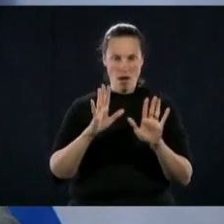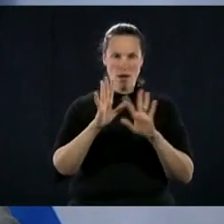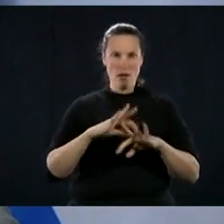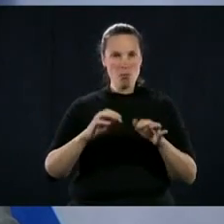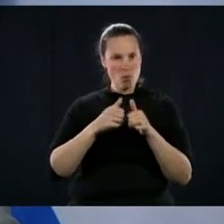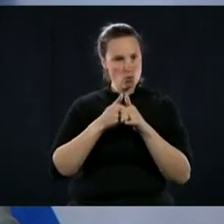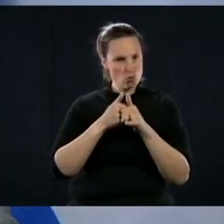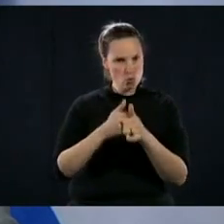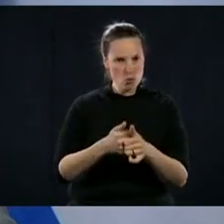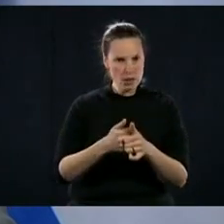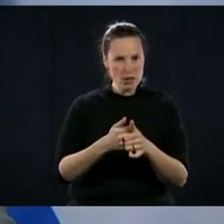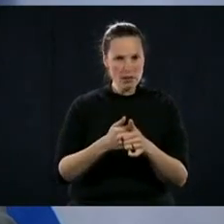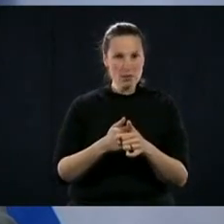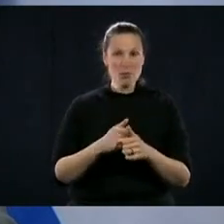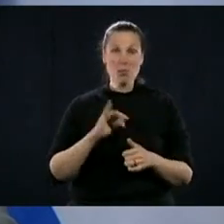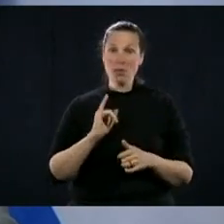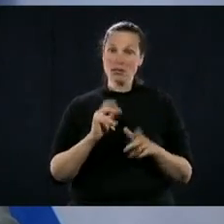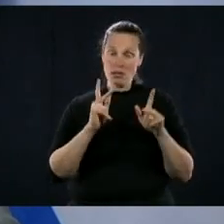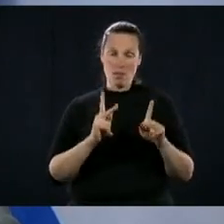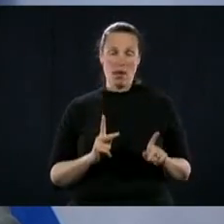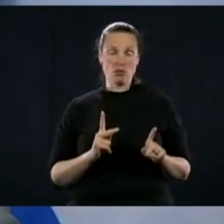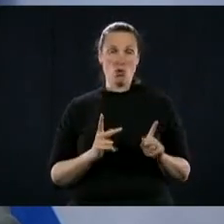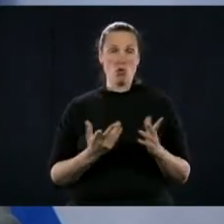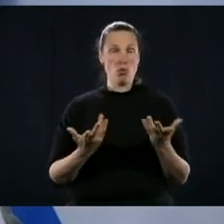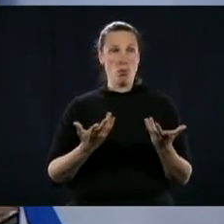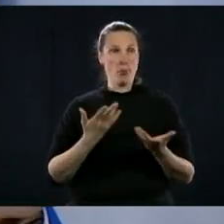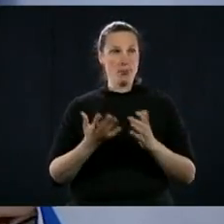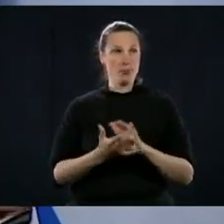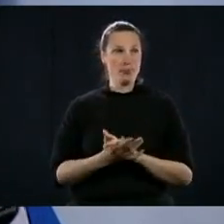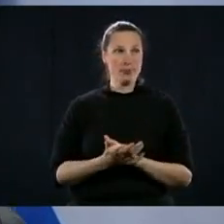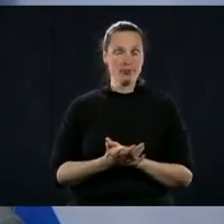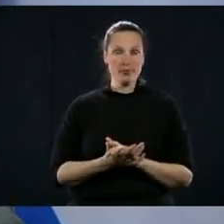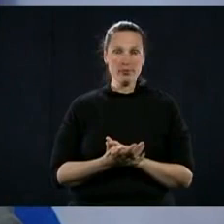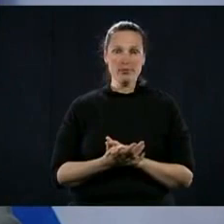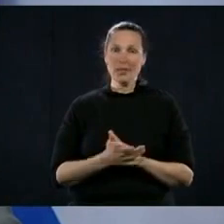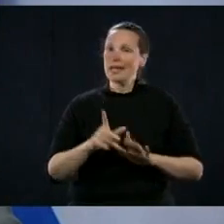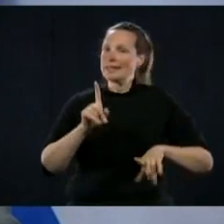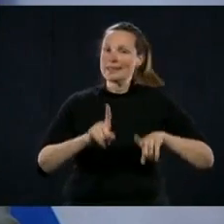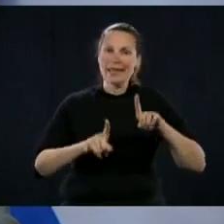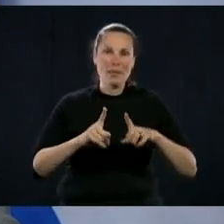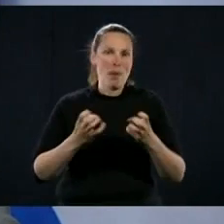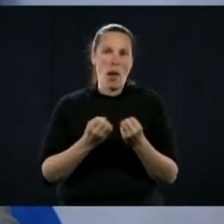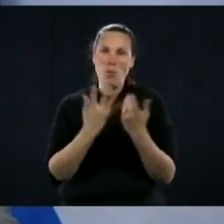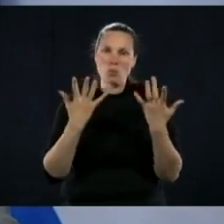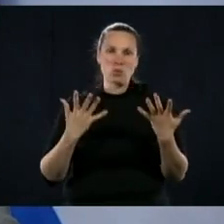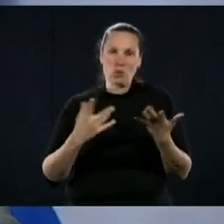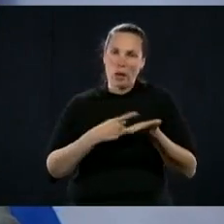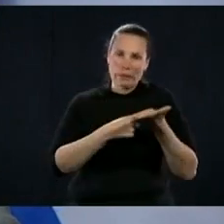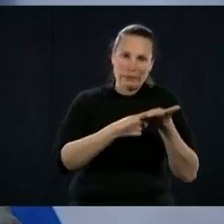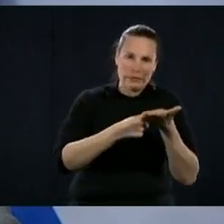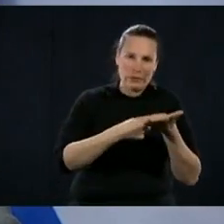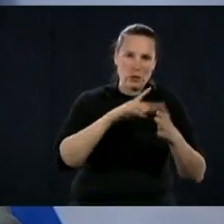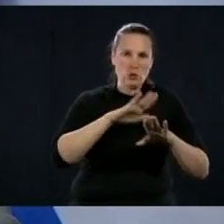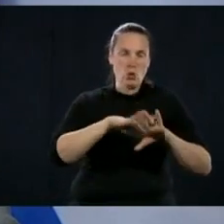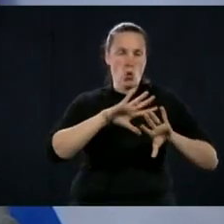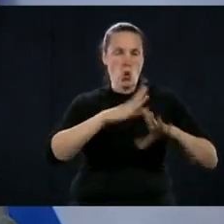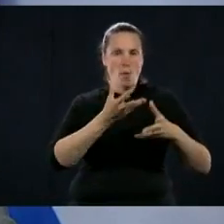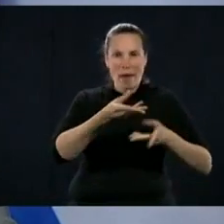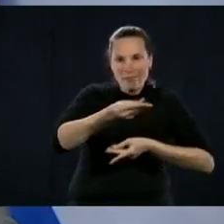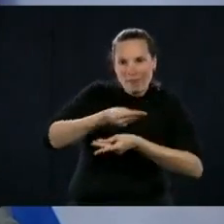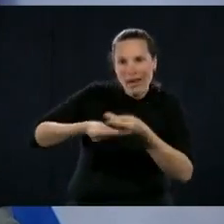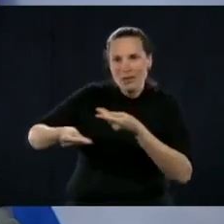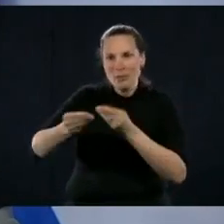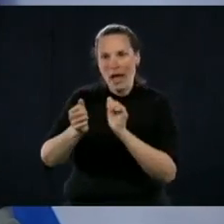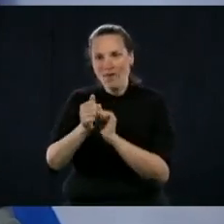be pretty clear, and the people who are going to... And there's also debates about this as well, on